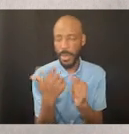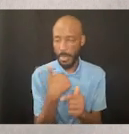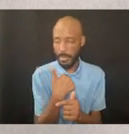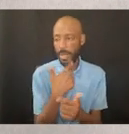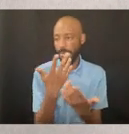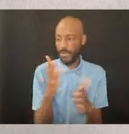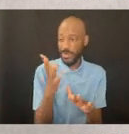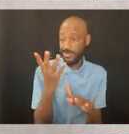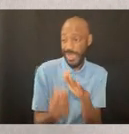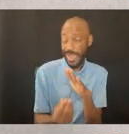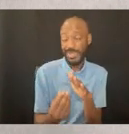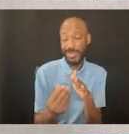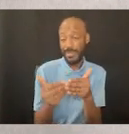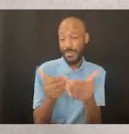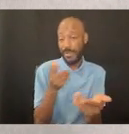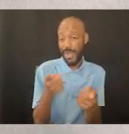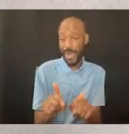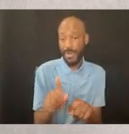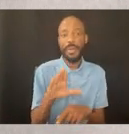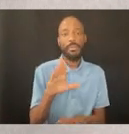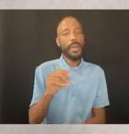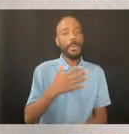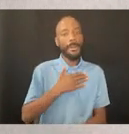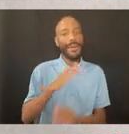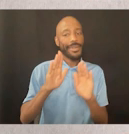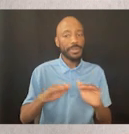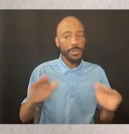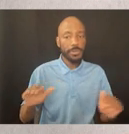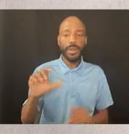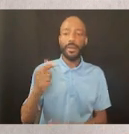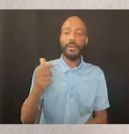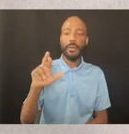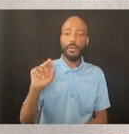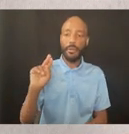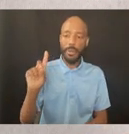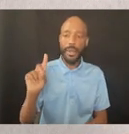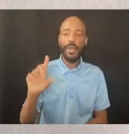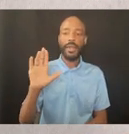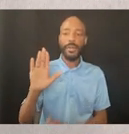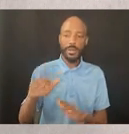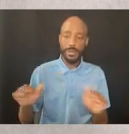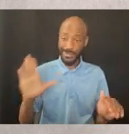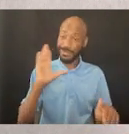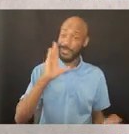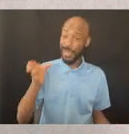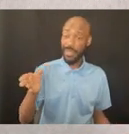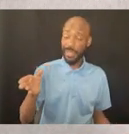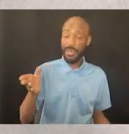but my children and grandchildren will be, and this is, yeah, this is